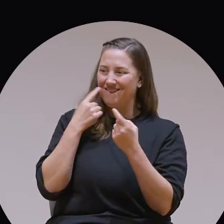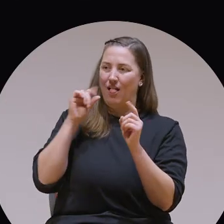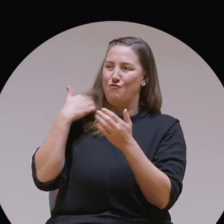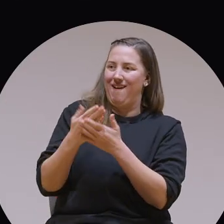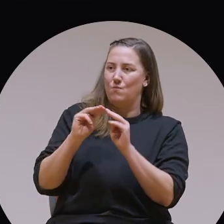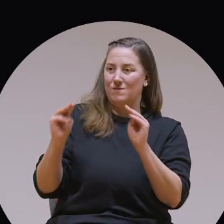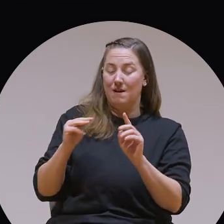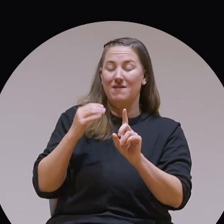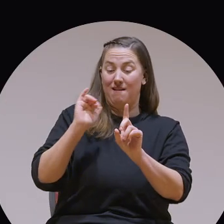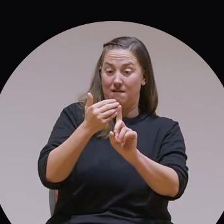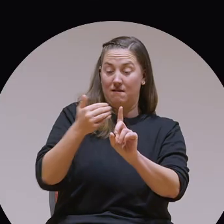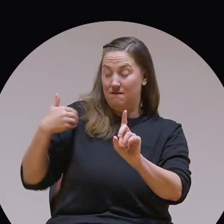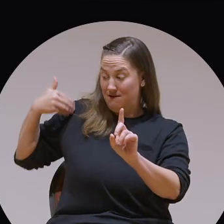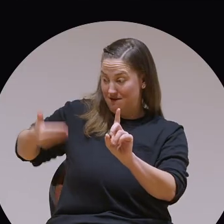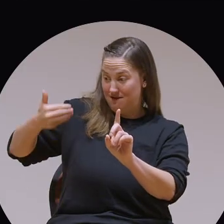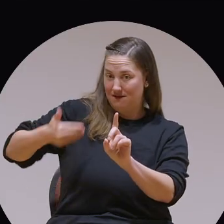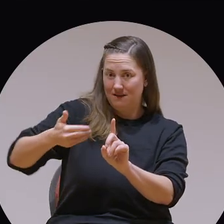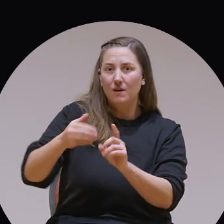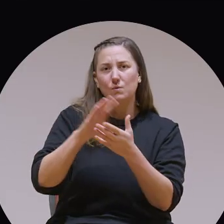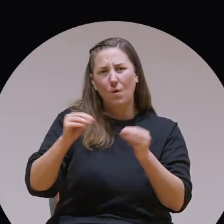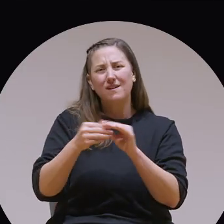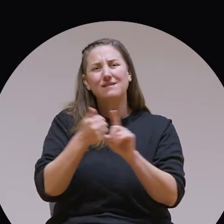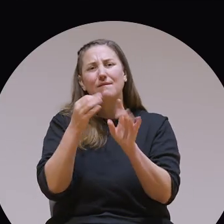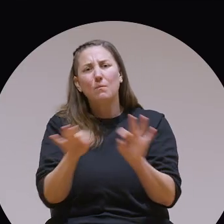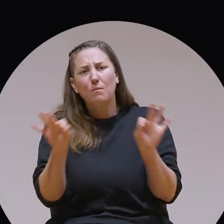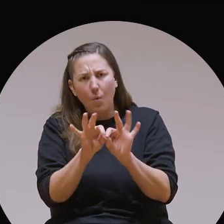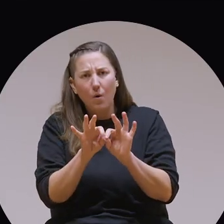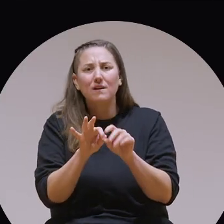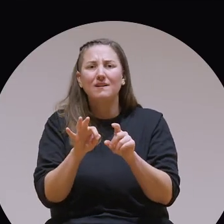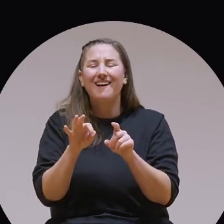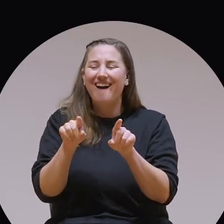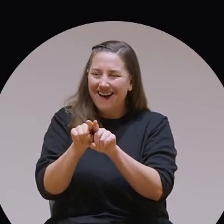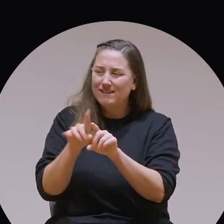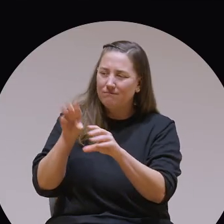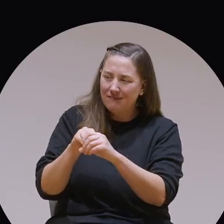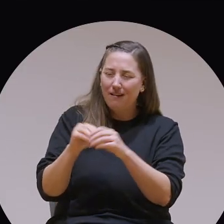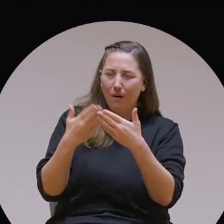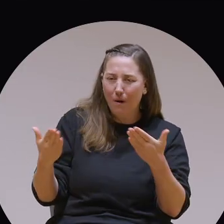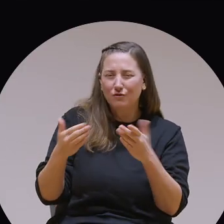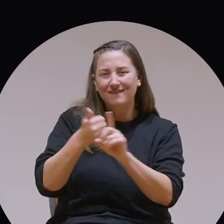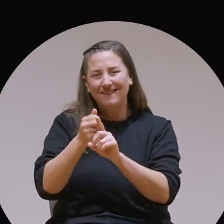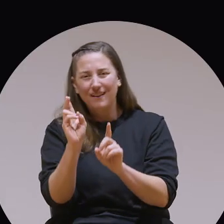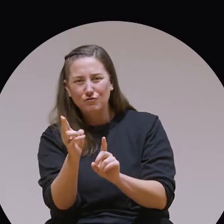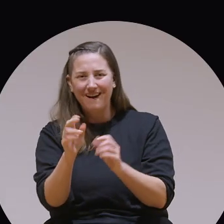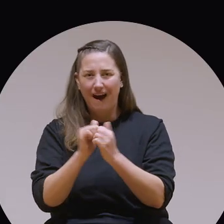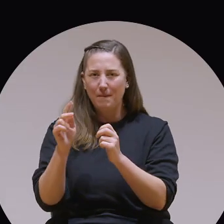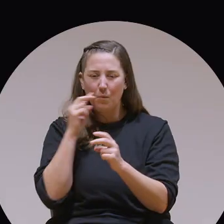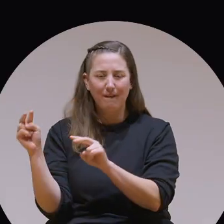that story is not as important as the objects, but it's a vital part of the objects and how they're seen by the